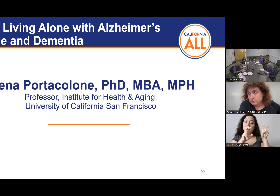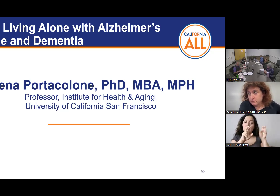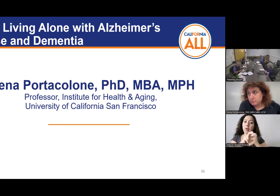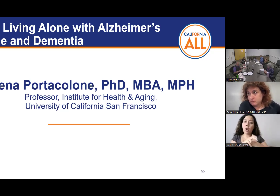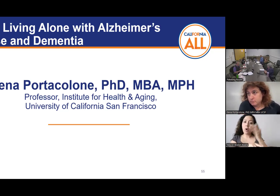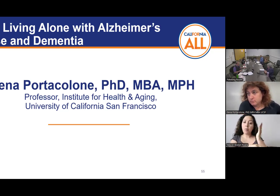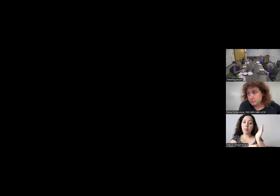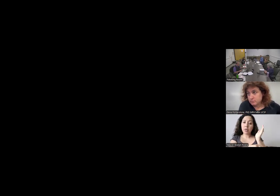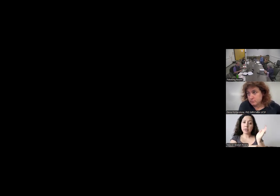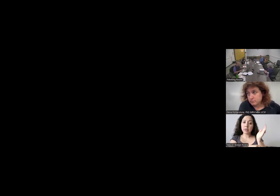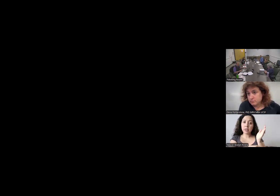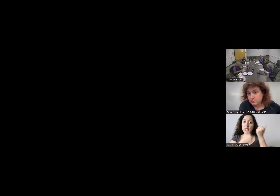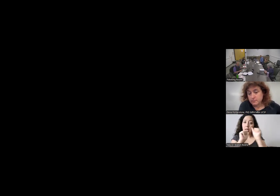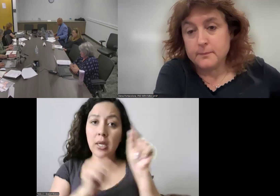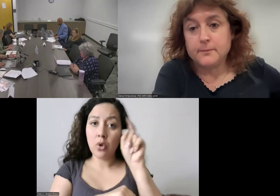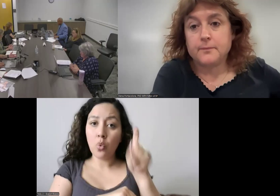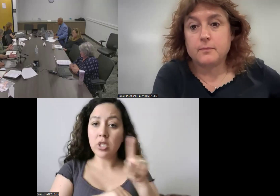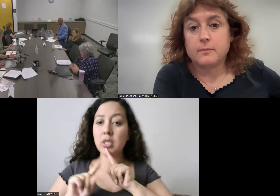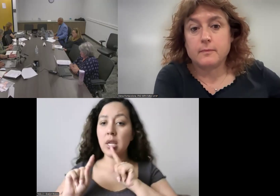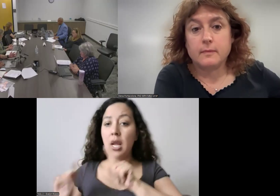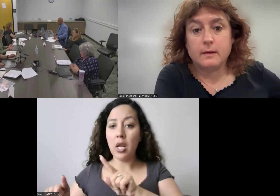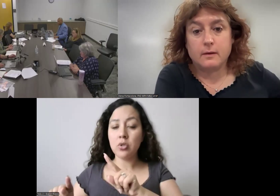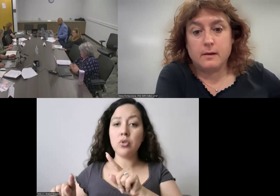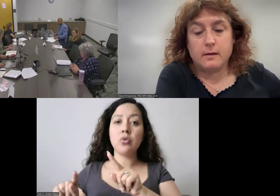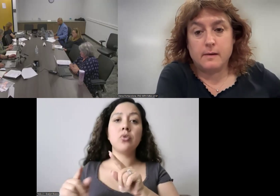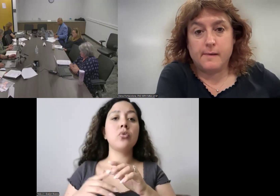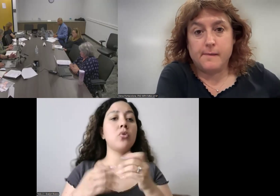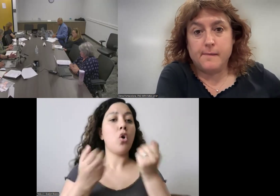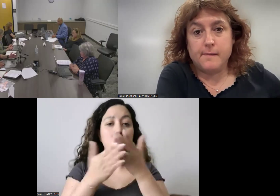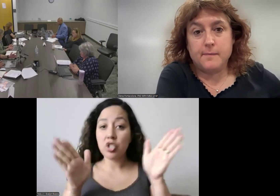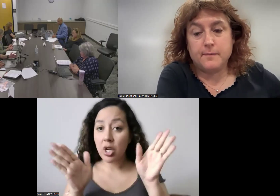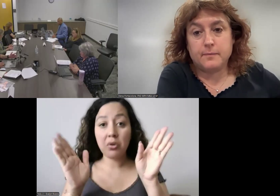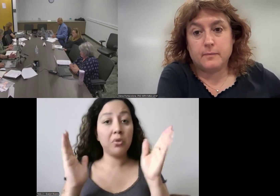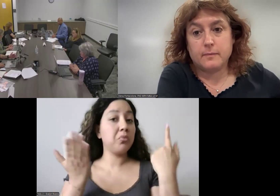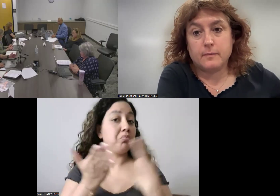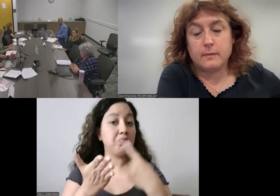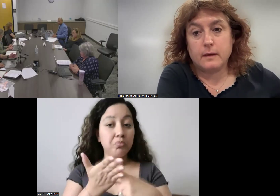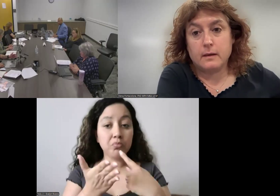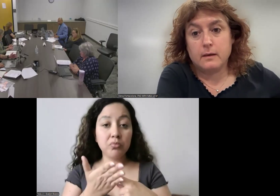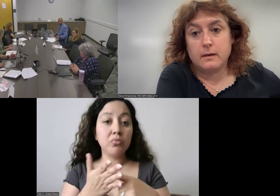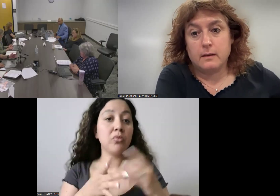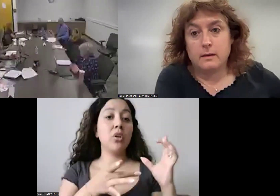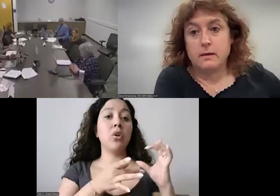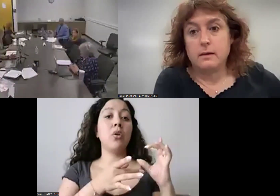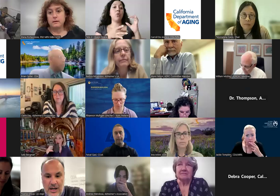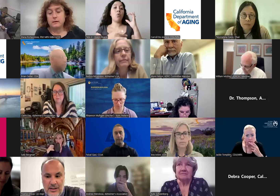presentation. Any questions or answers, or just, just general discussion, because this is, really,